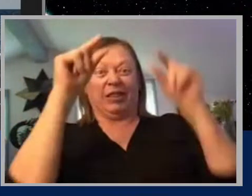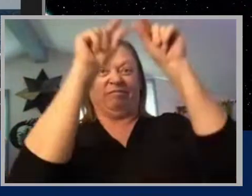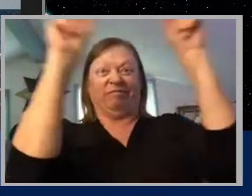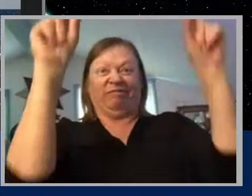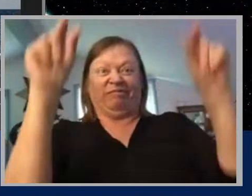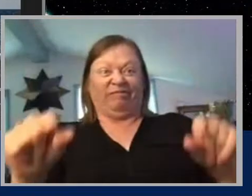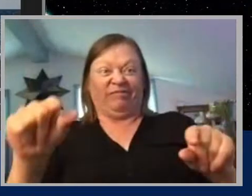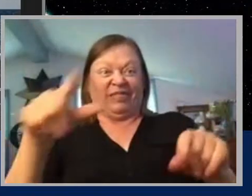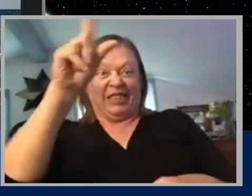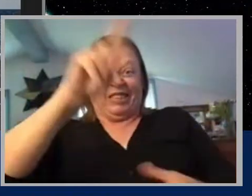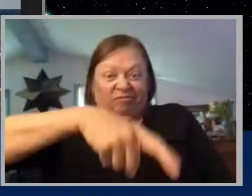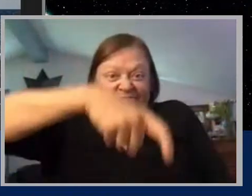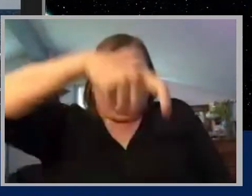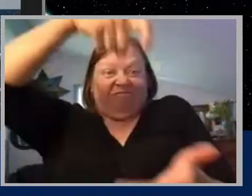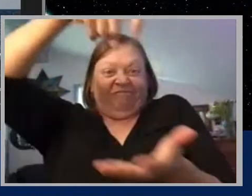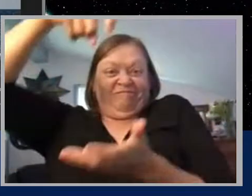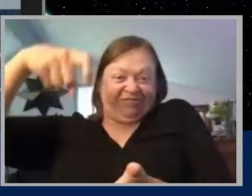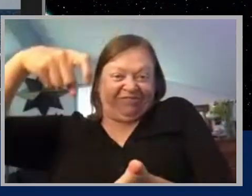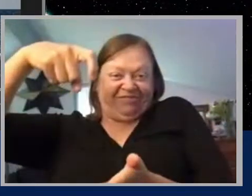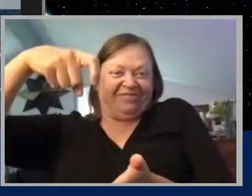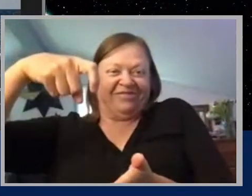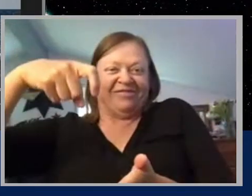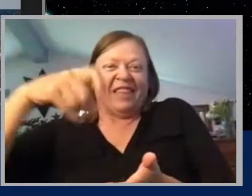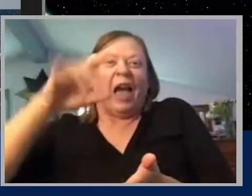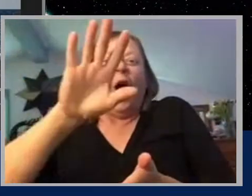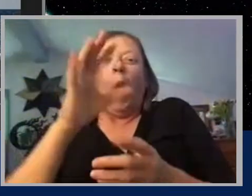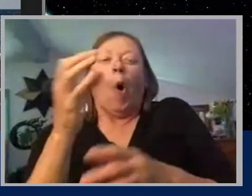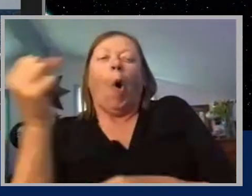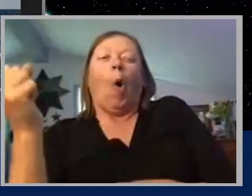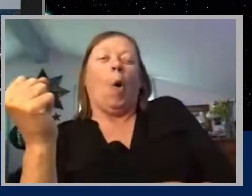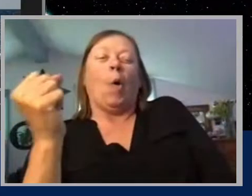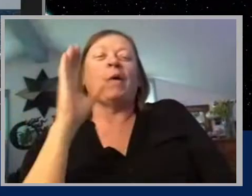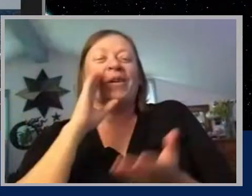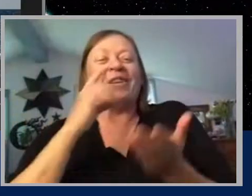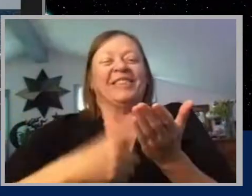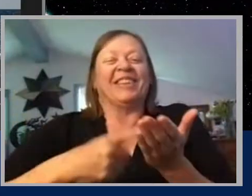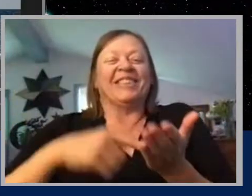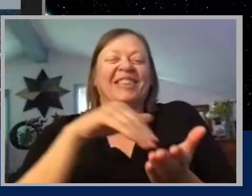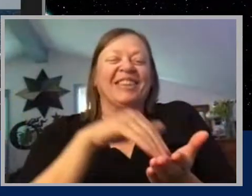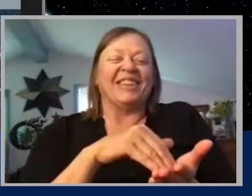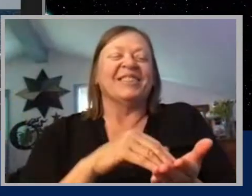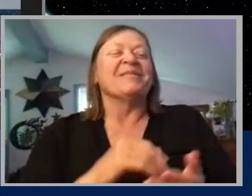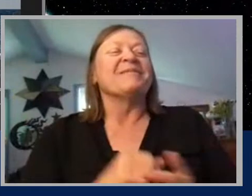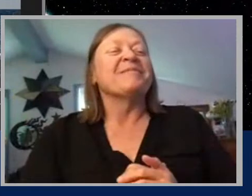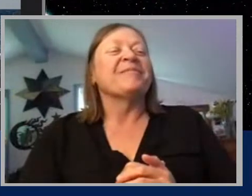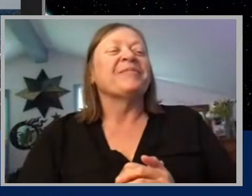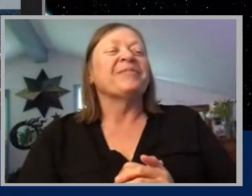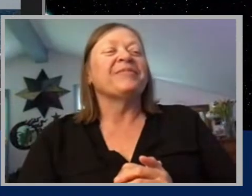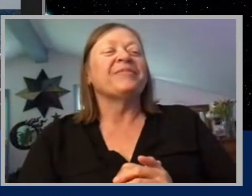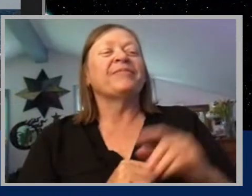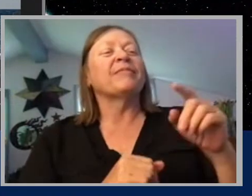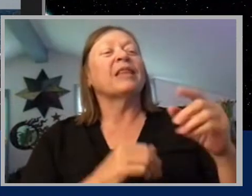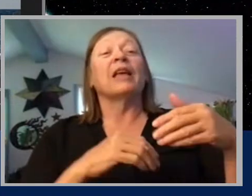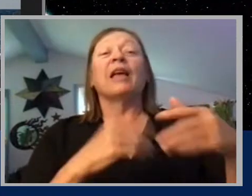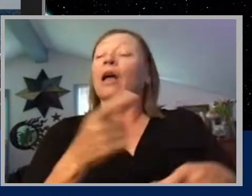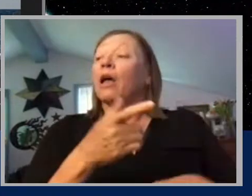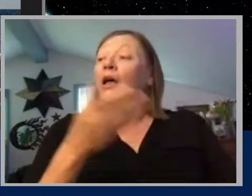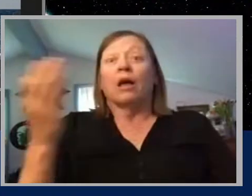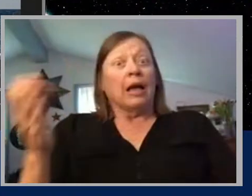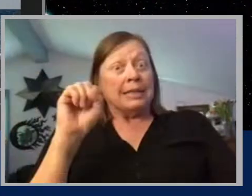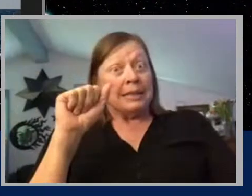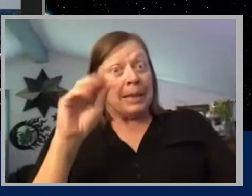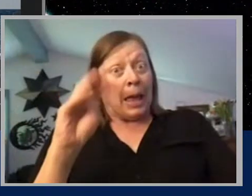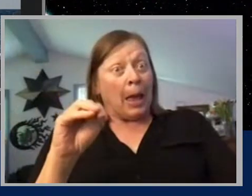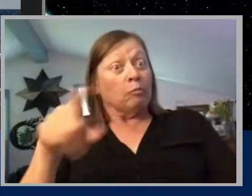started to replay. We'll get back to that in a second. So Sam, can you talk to us a bit about the recovery vessels that SpaceX uses for the